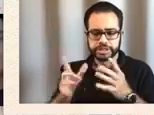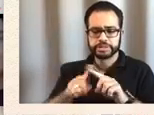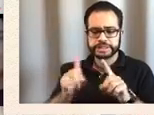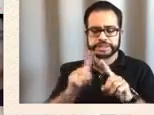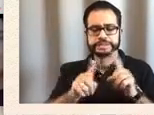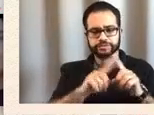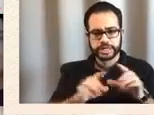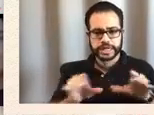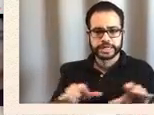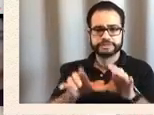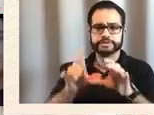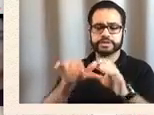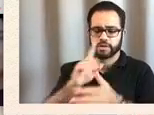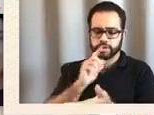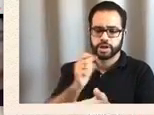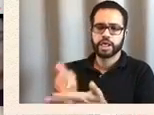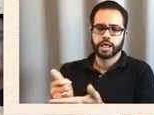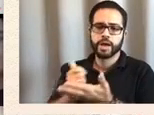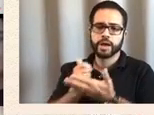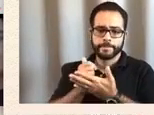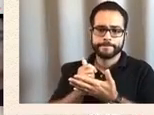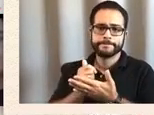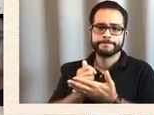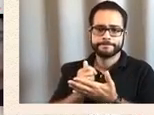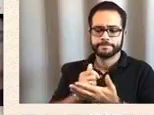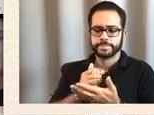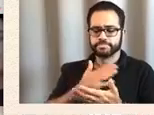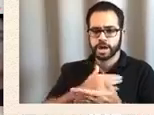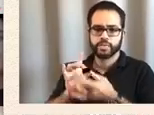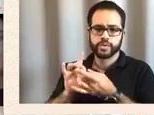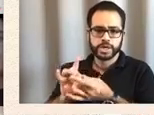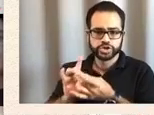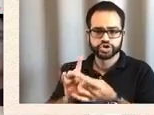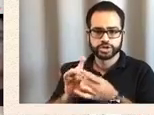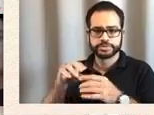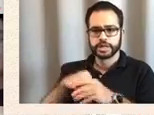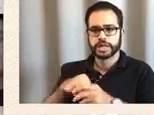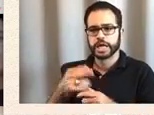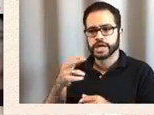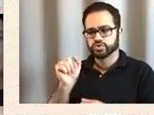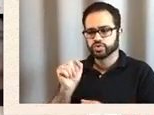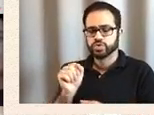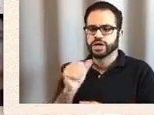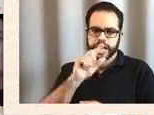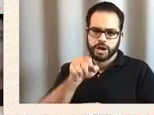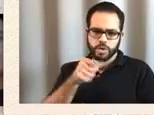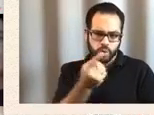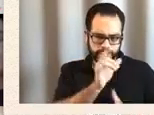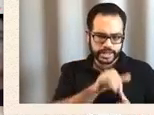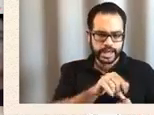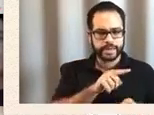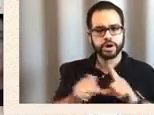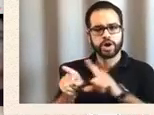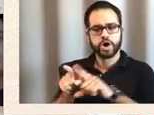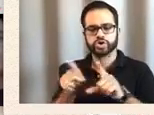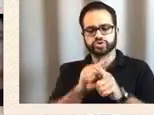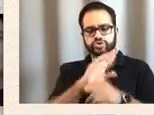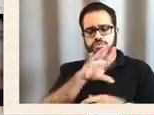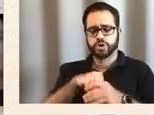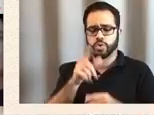help shape like my relationships in high school, and not just that, but also part of who I am today. You